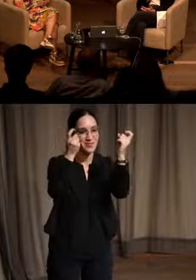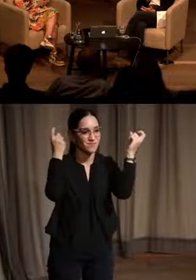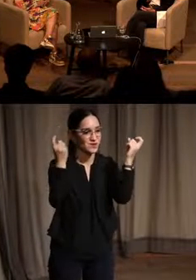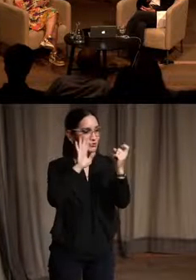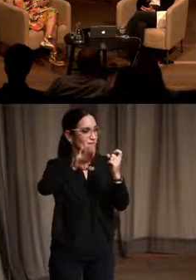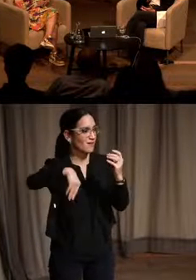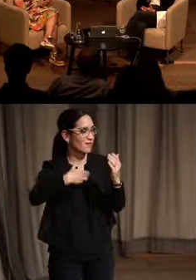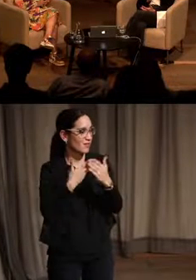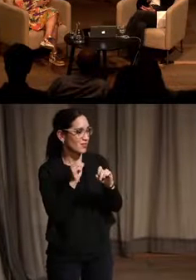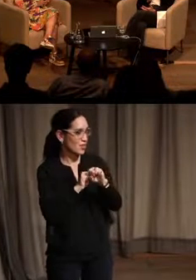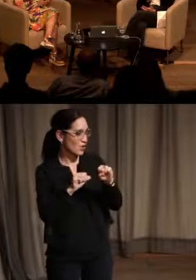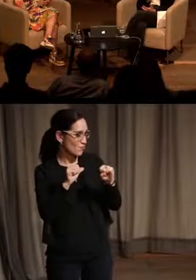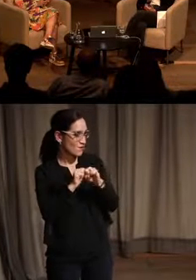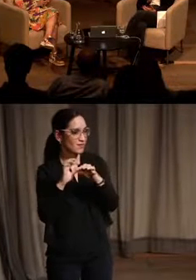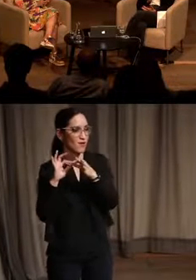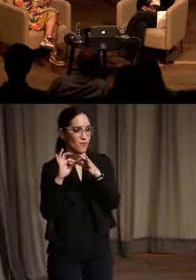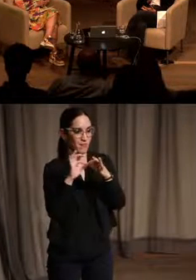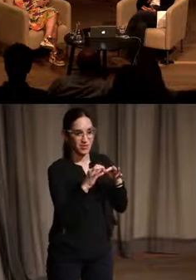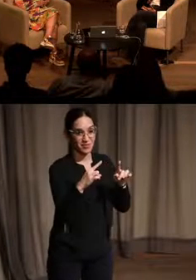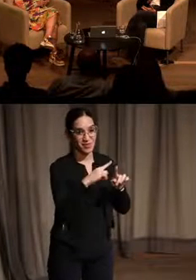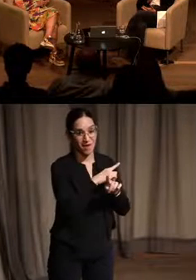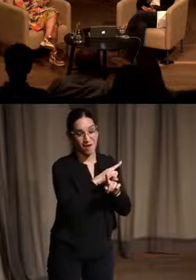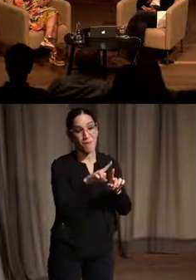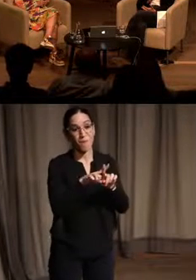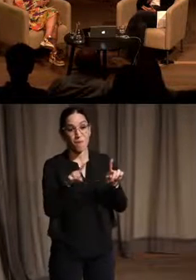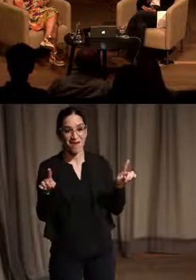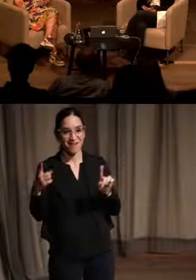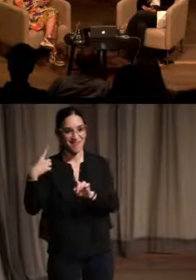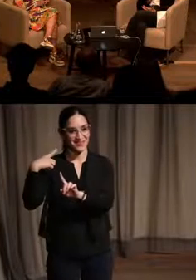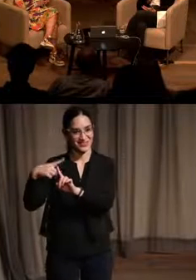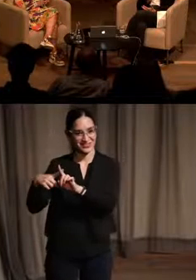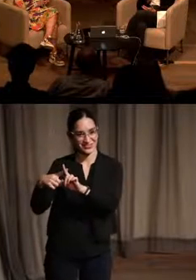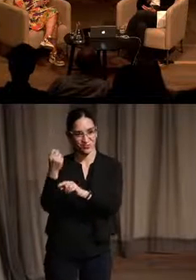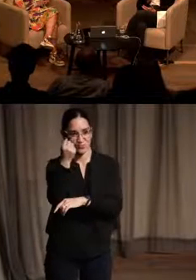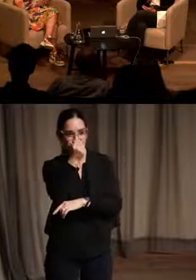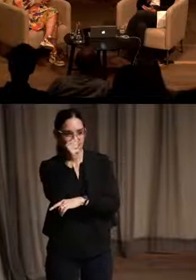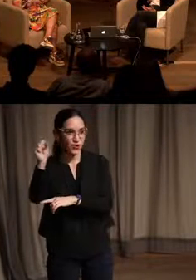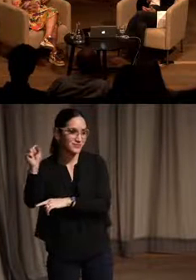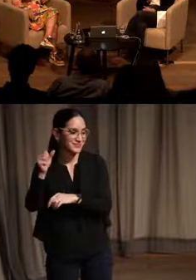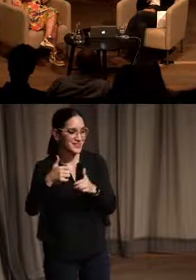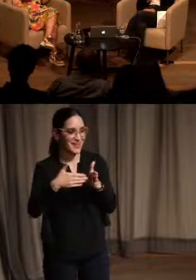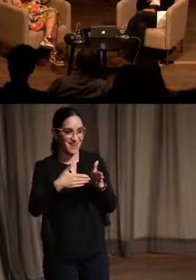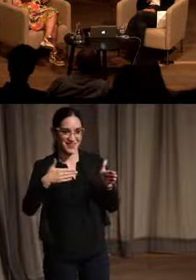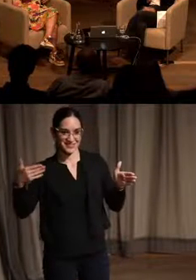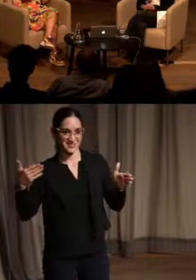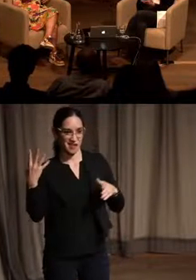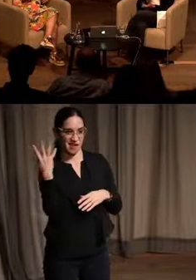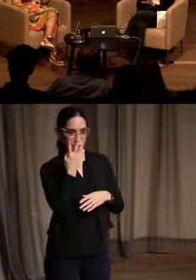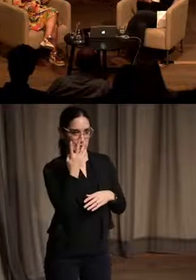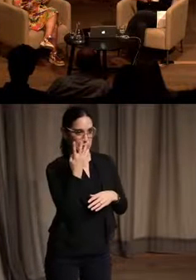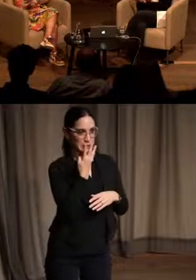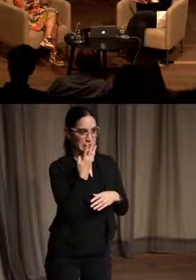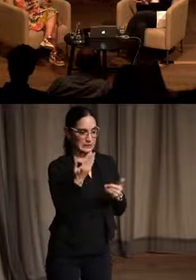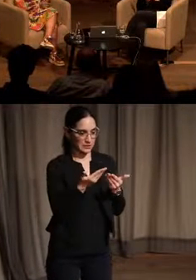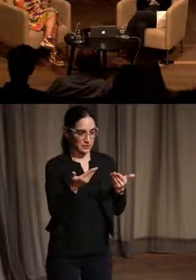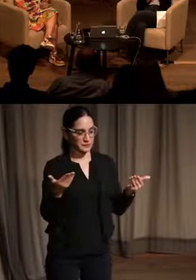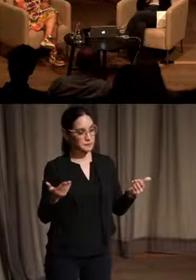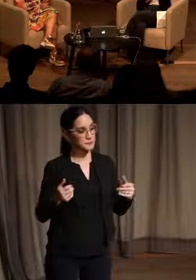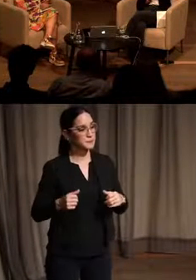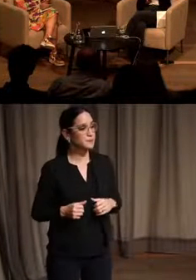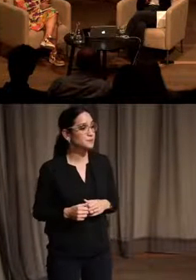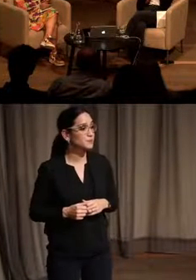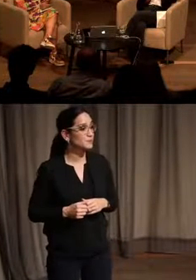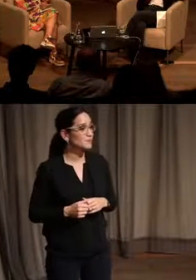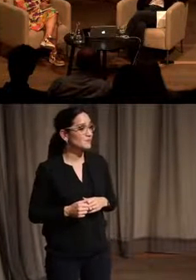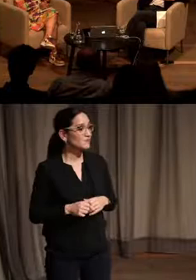that immigrants do, but it also protests against all of this anti-immigrant rhetoric. But then again, thinking about the